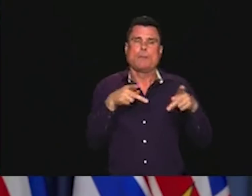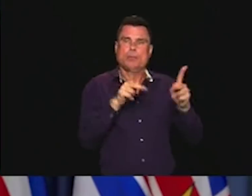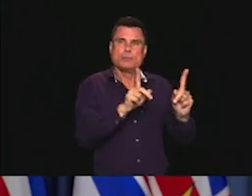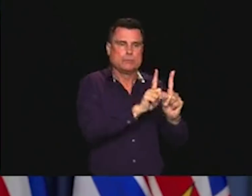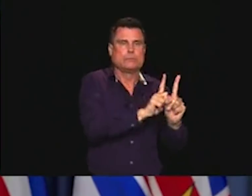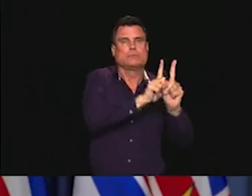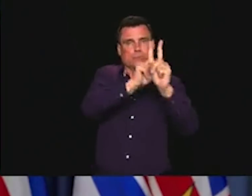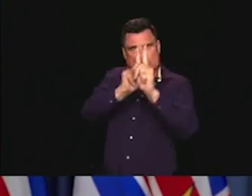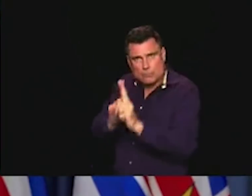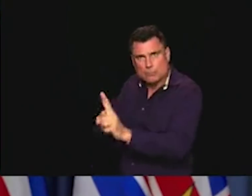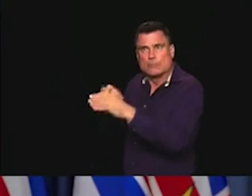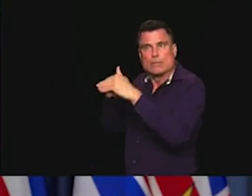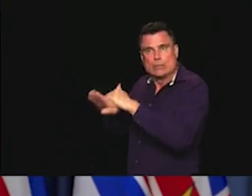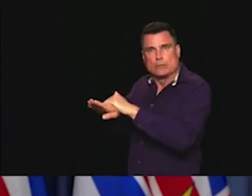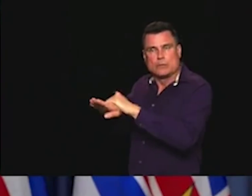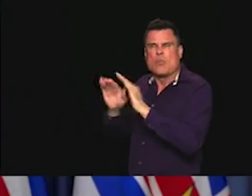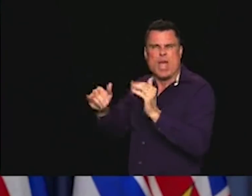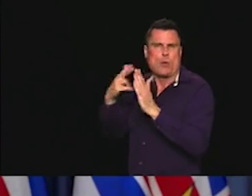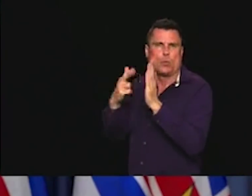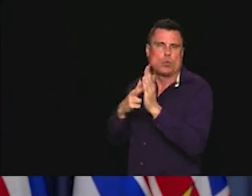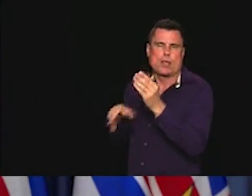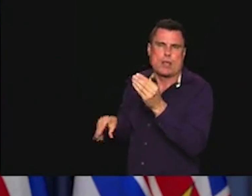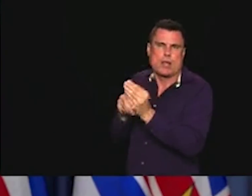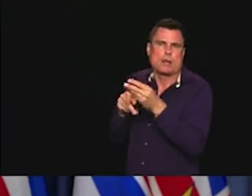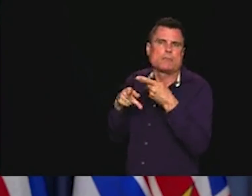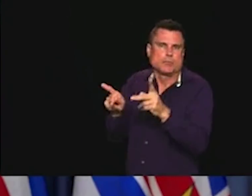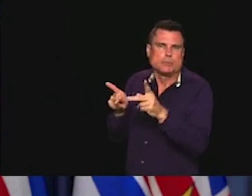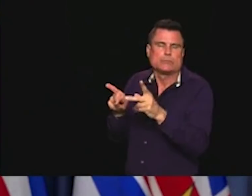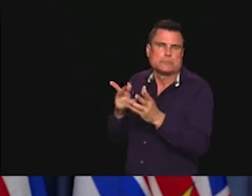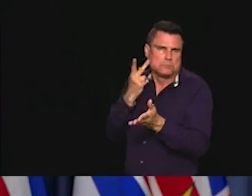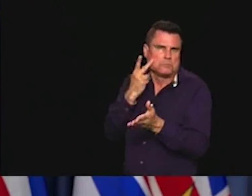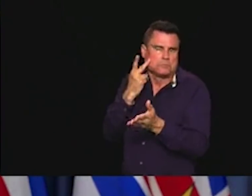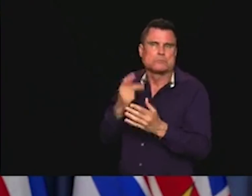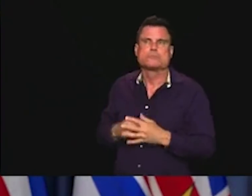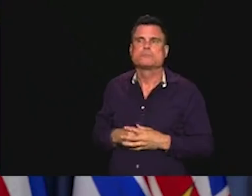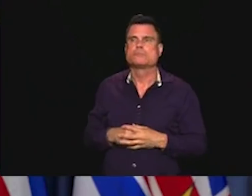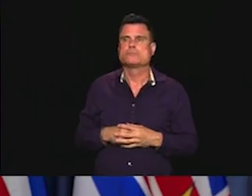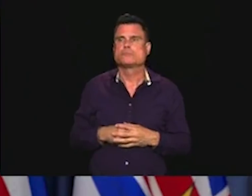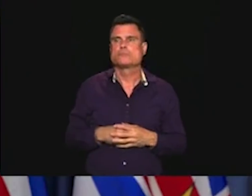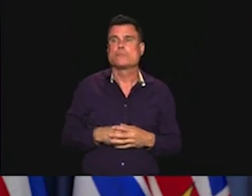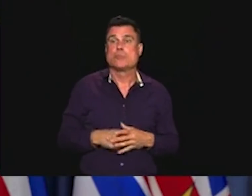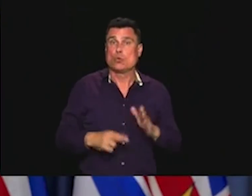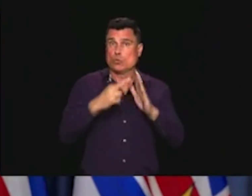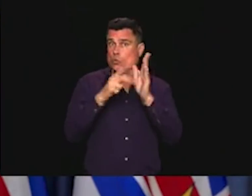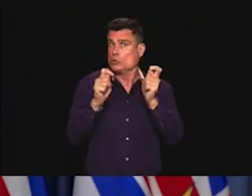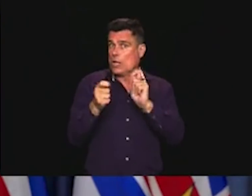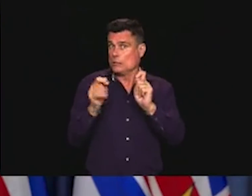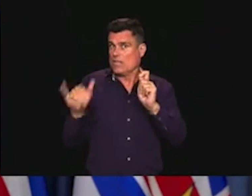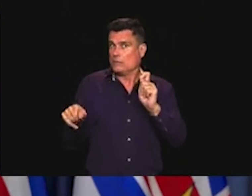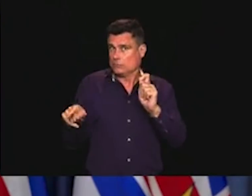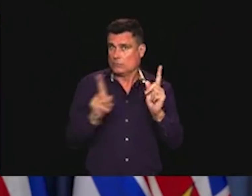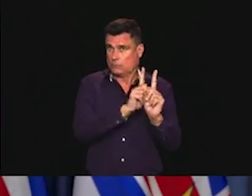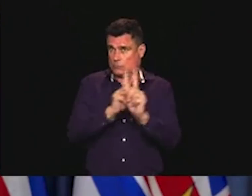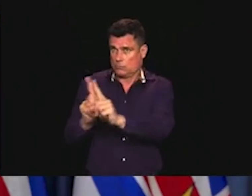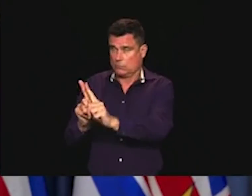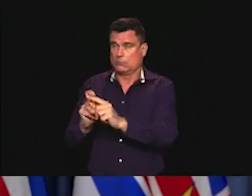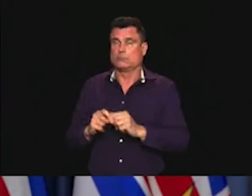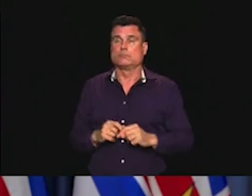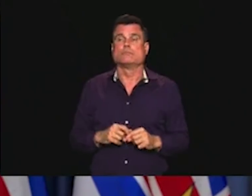disabilities who have special needs, such as feeding, mobility, communicating, or need assistance